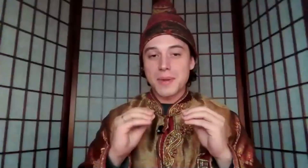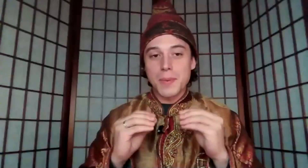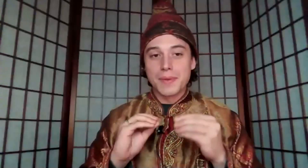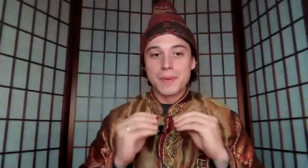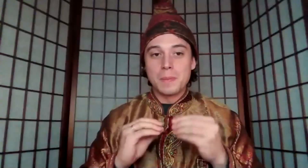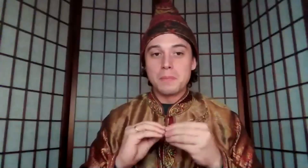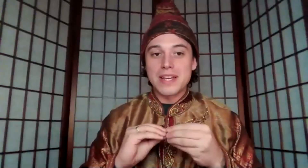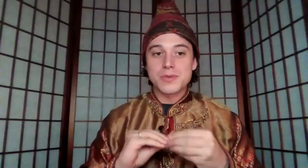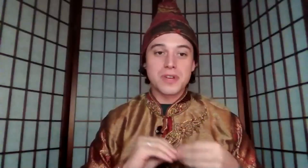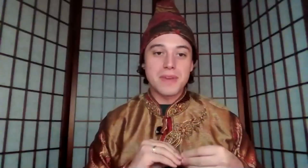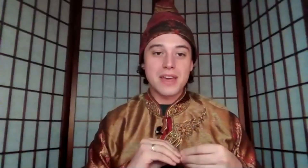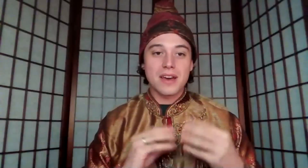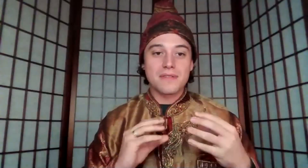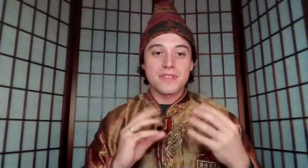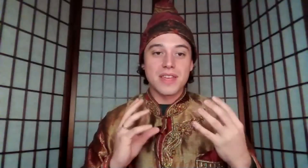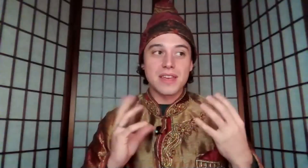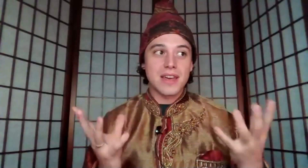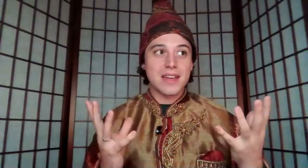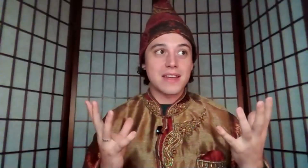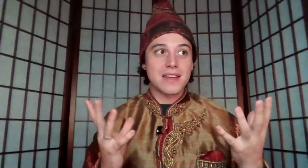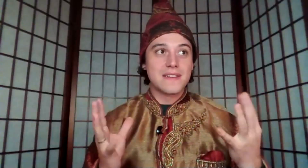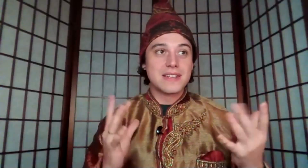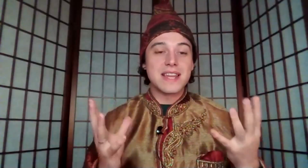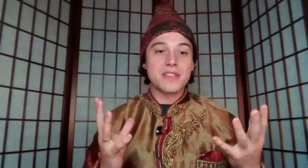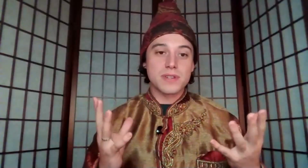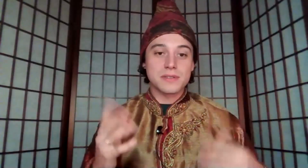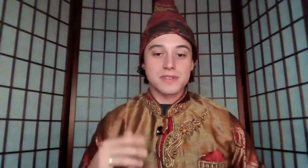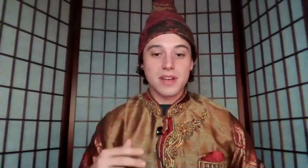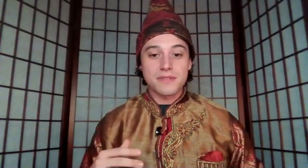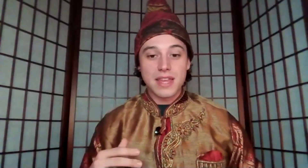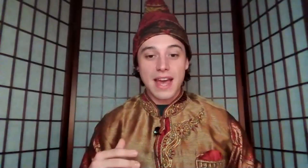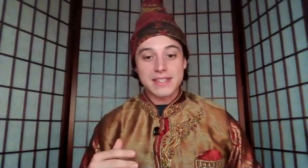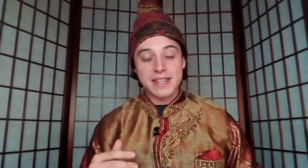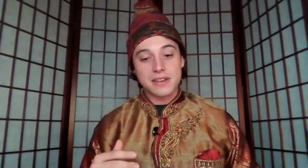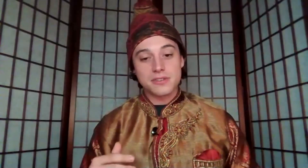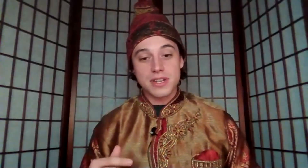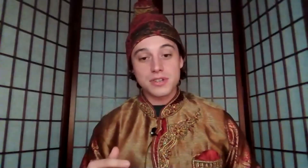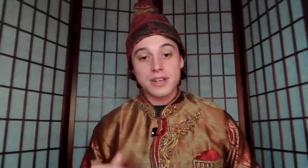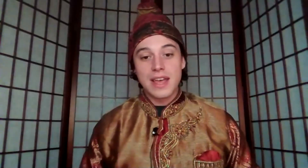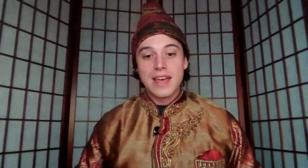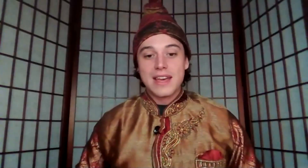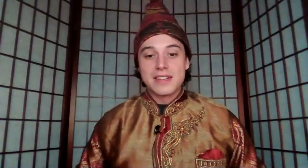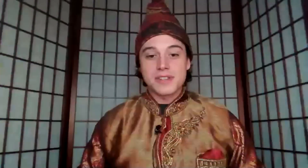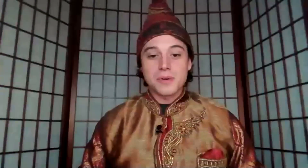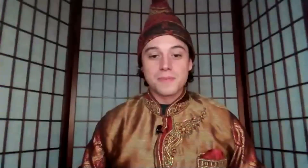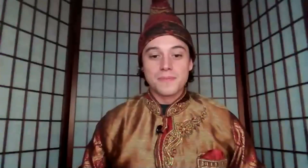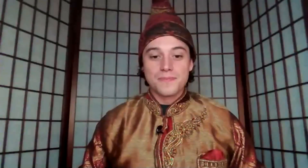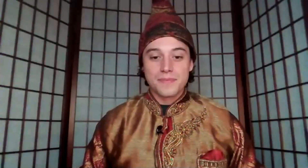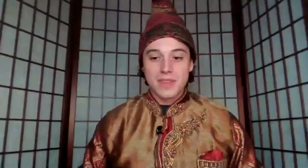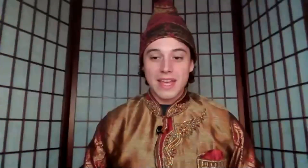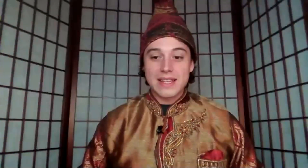kind of a remake of the death whistles of the Aztec tradition.